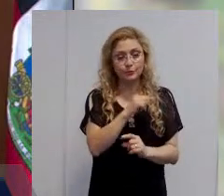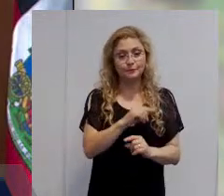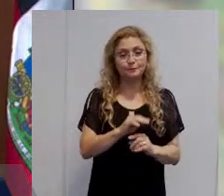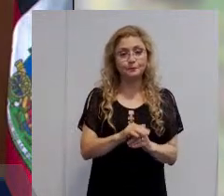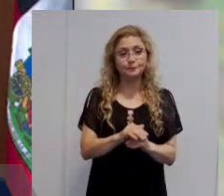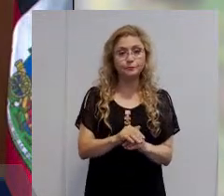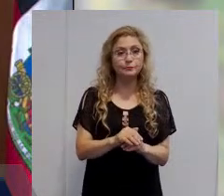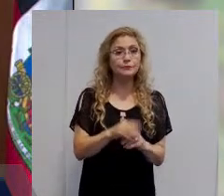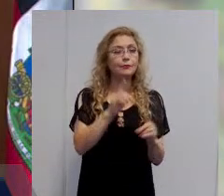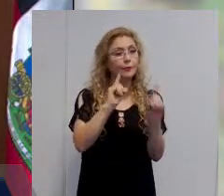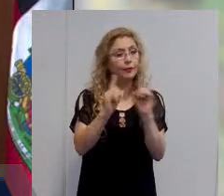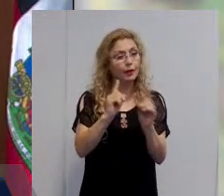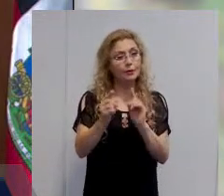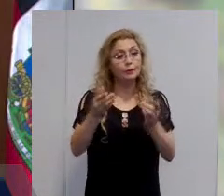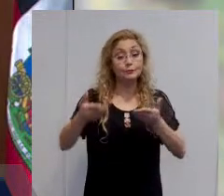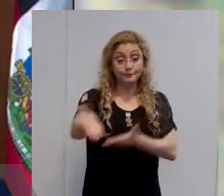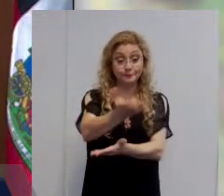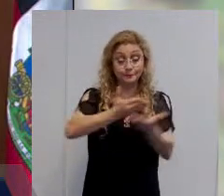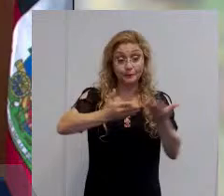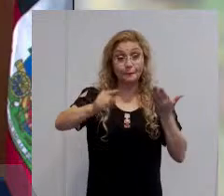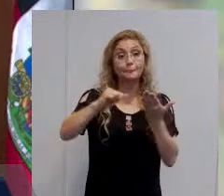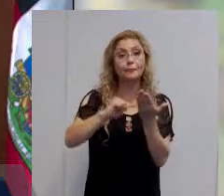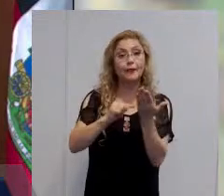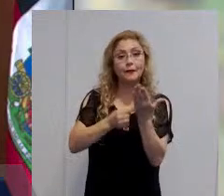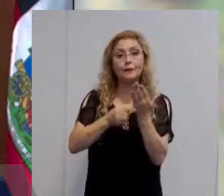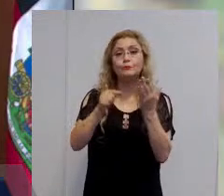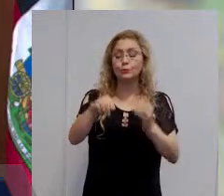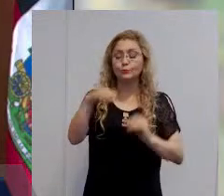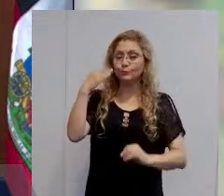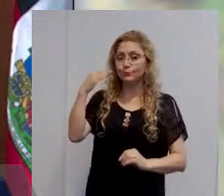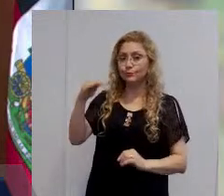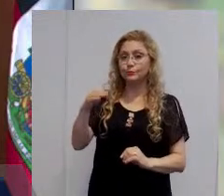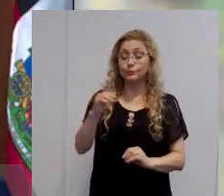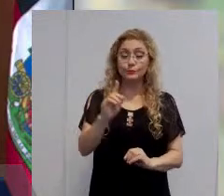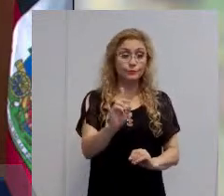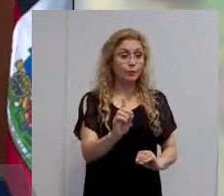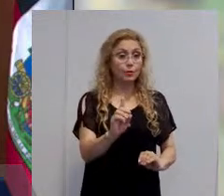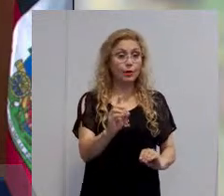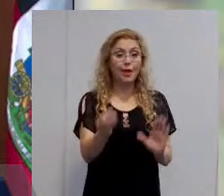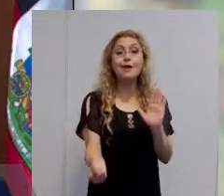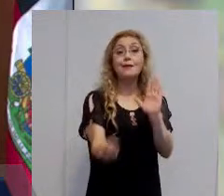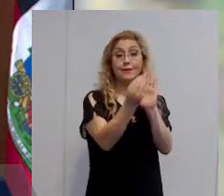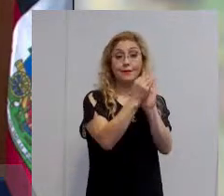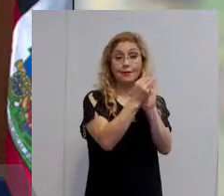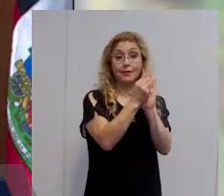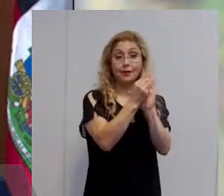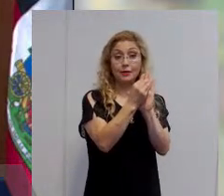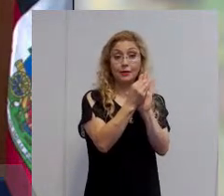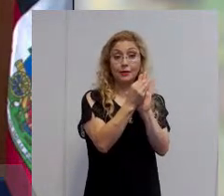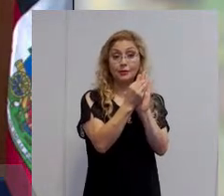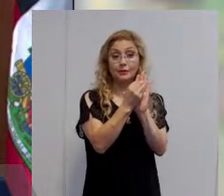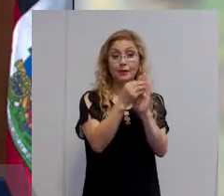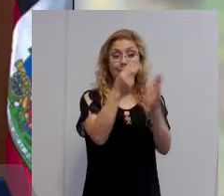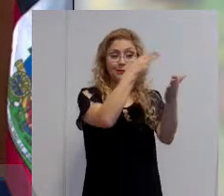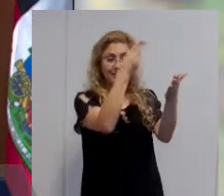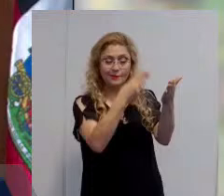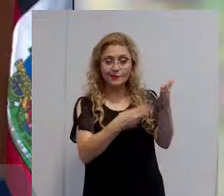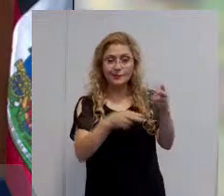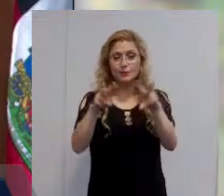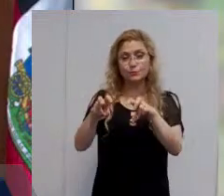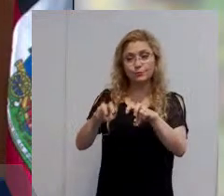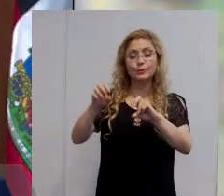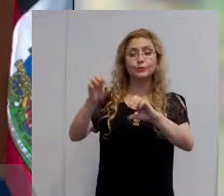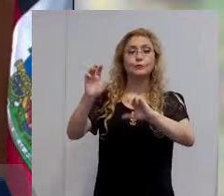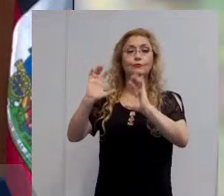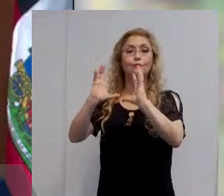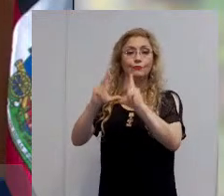end the coordination, the technical exchange, all these are essential for an implementation